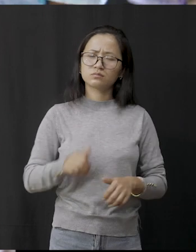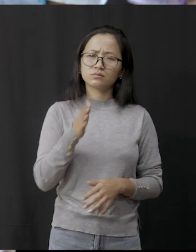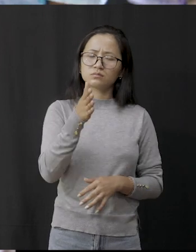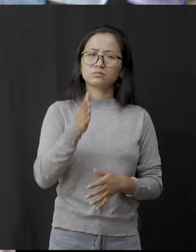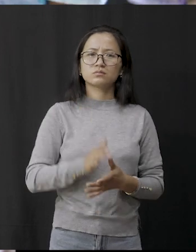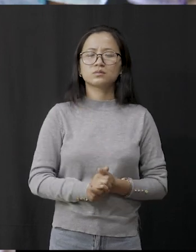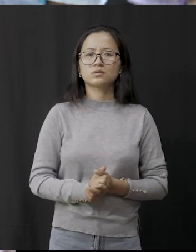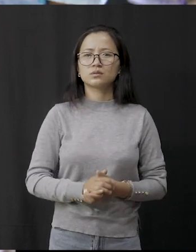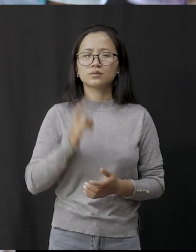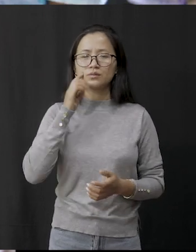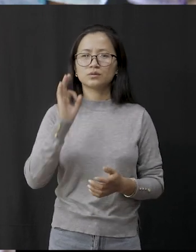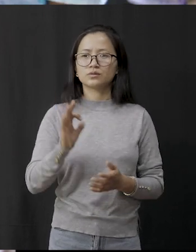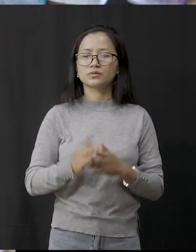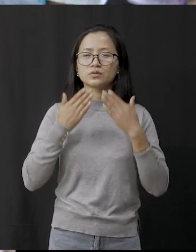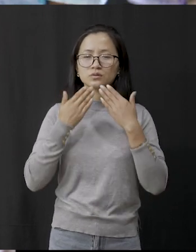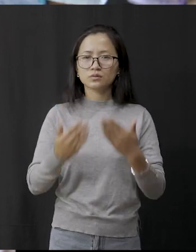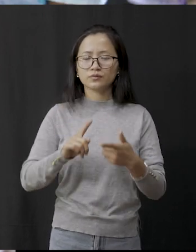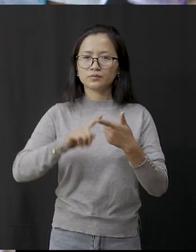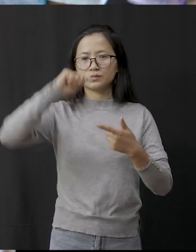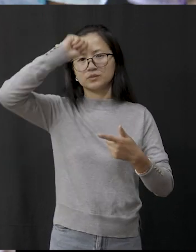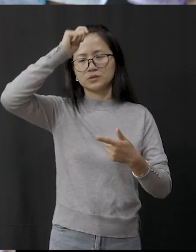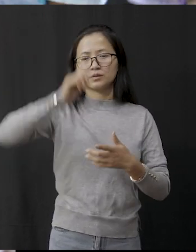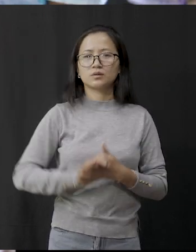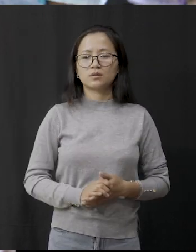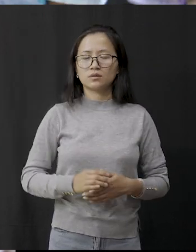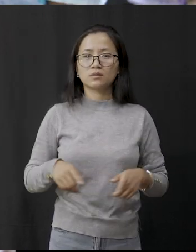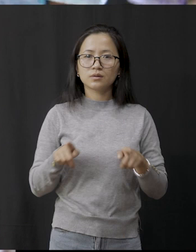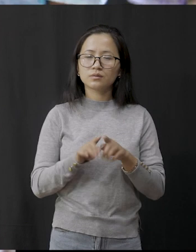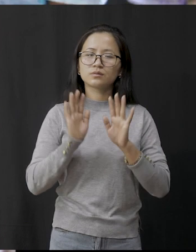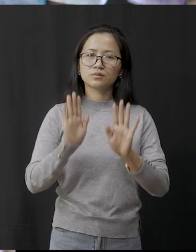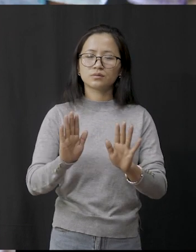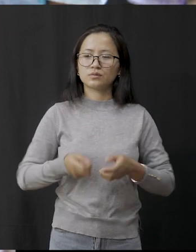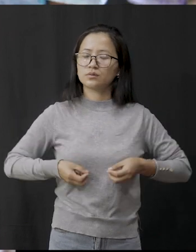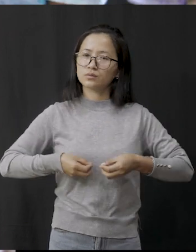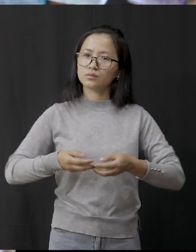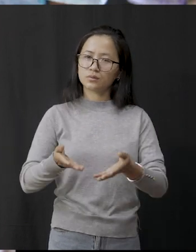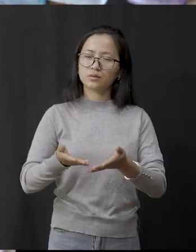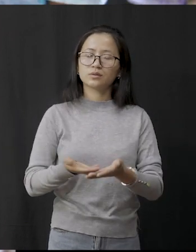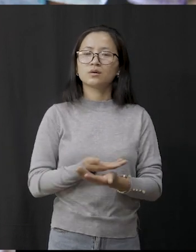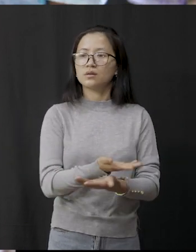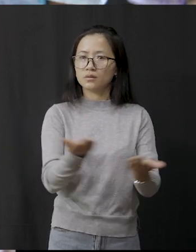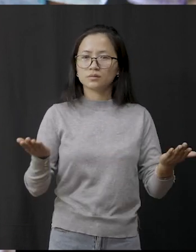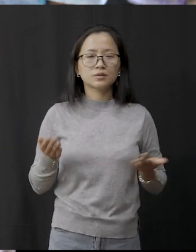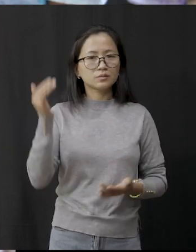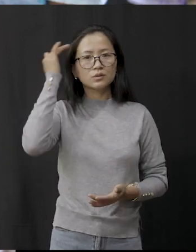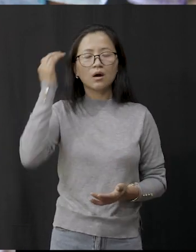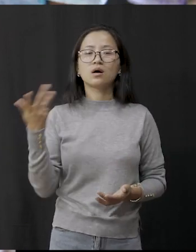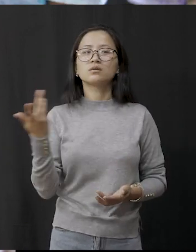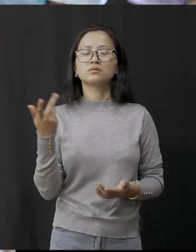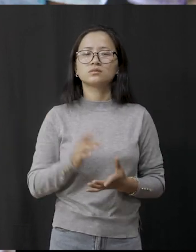go to school the importance of education, and you have to let them know how it